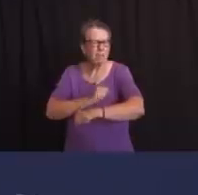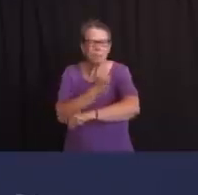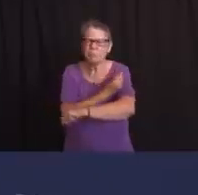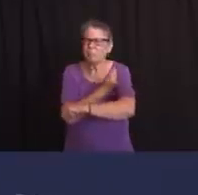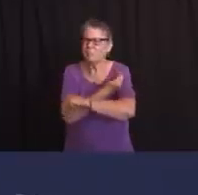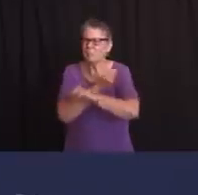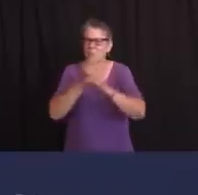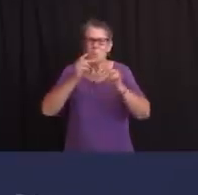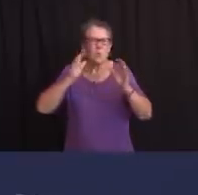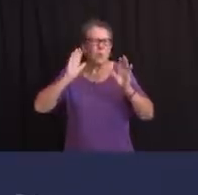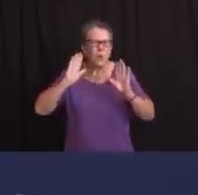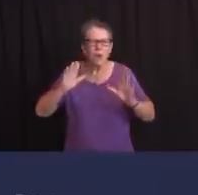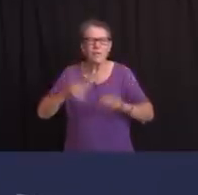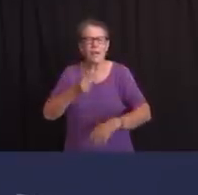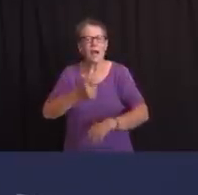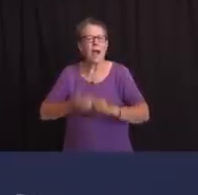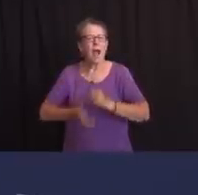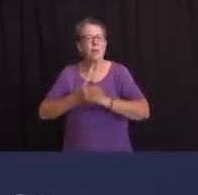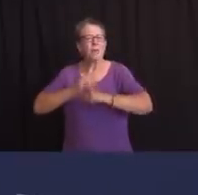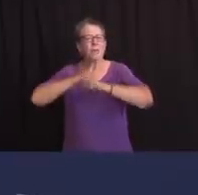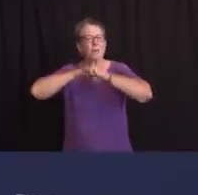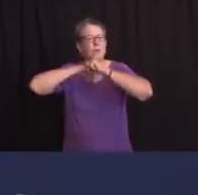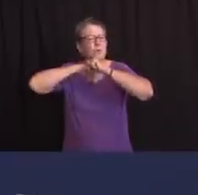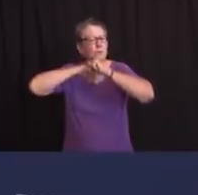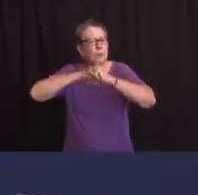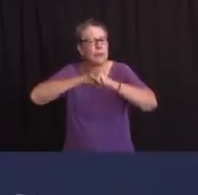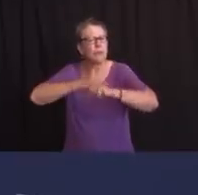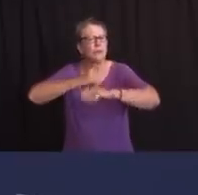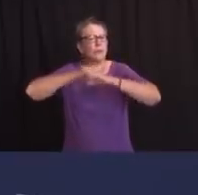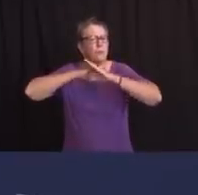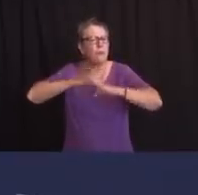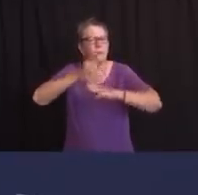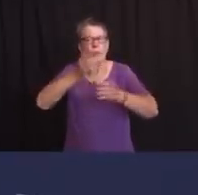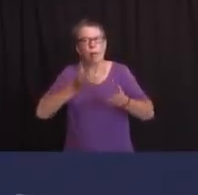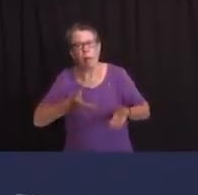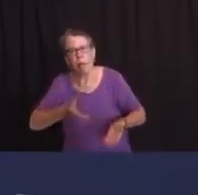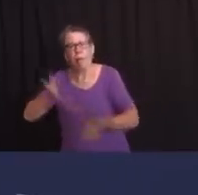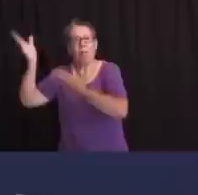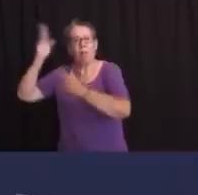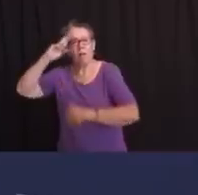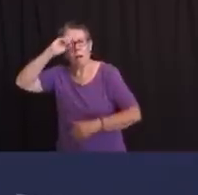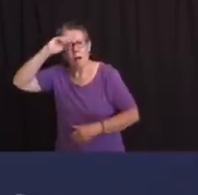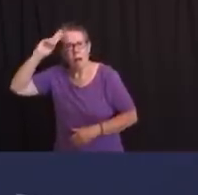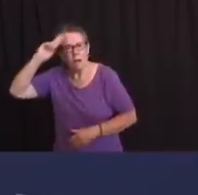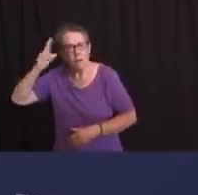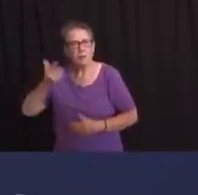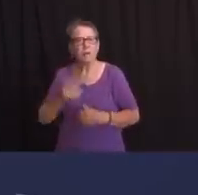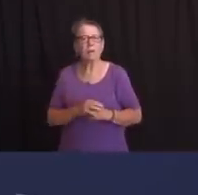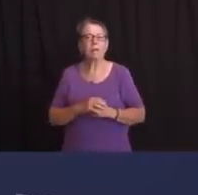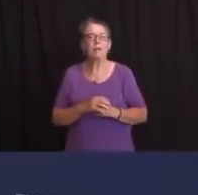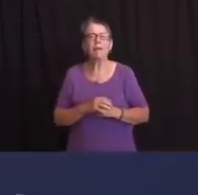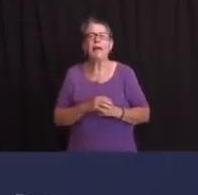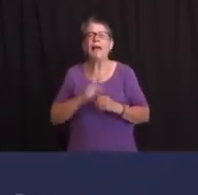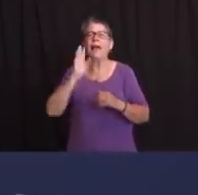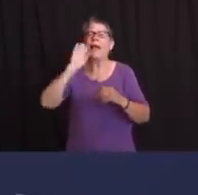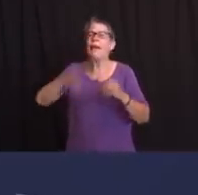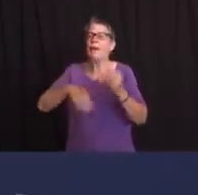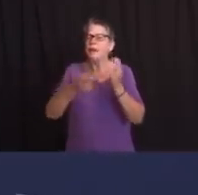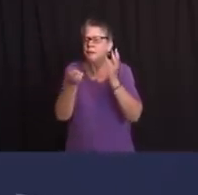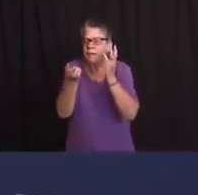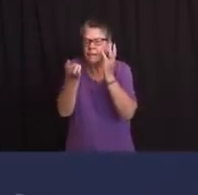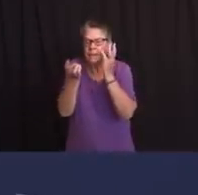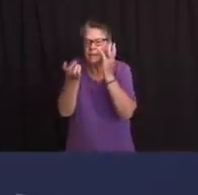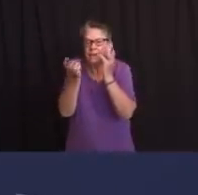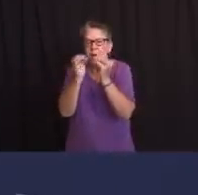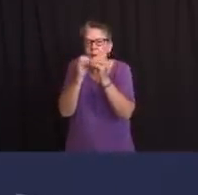preventing hospitalizations and deaths. We do see very minor differences, just like the rest of the country. The mRNA